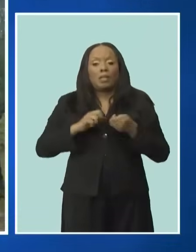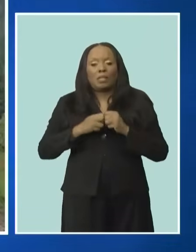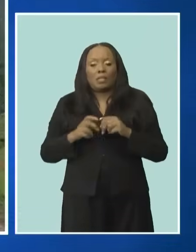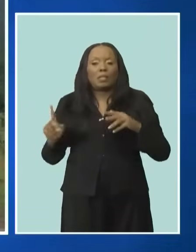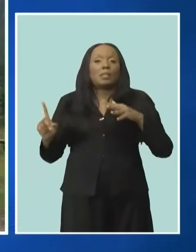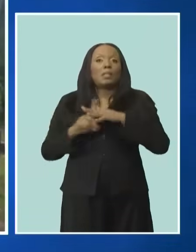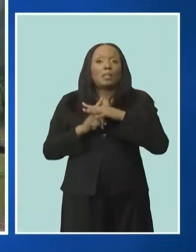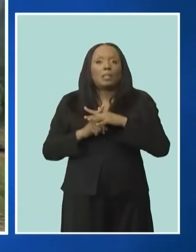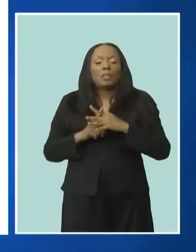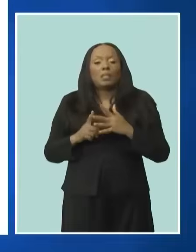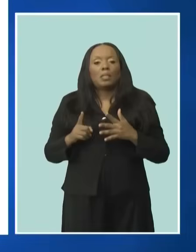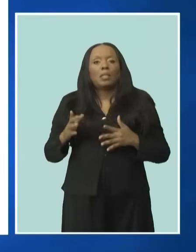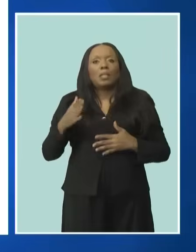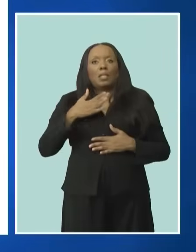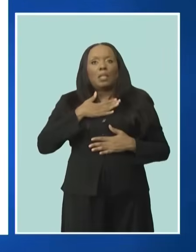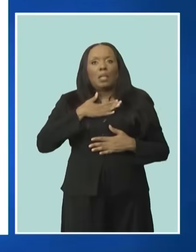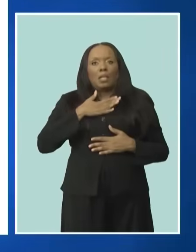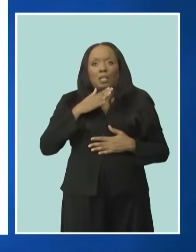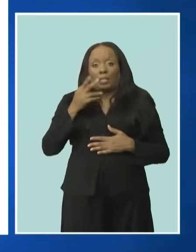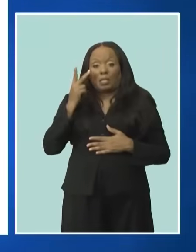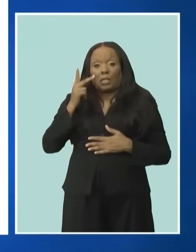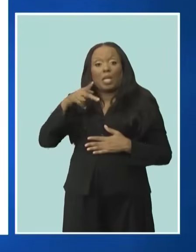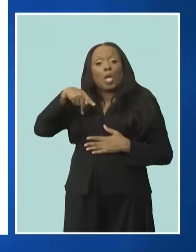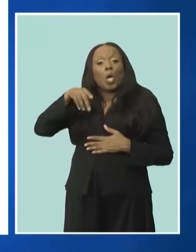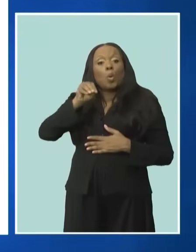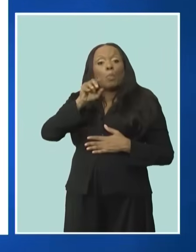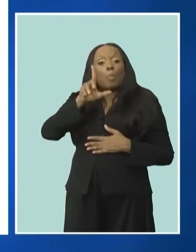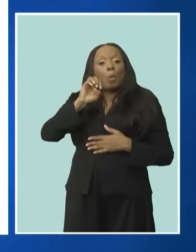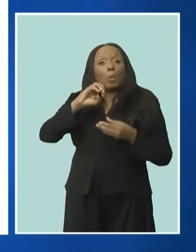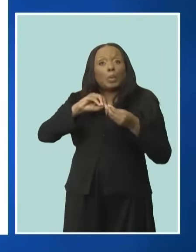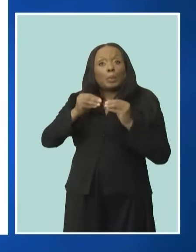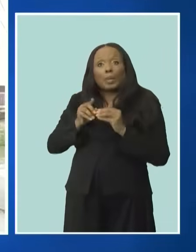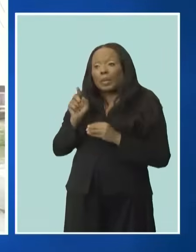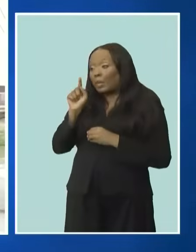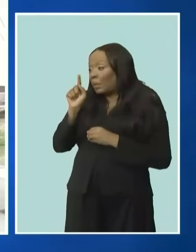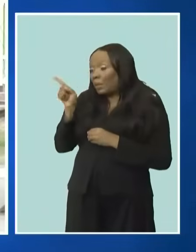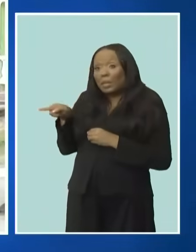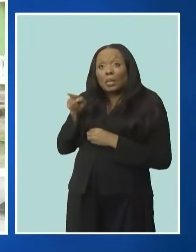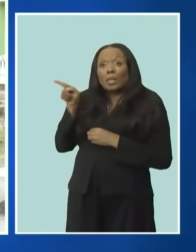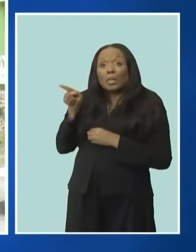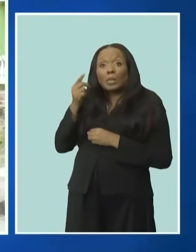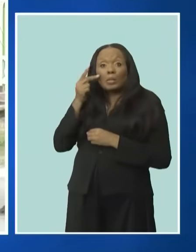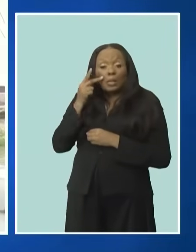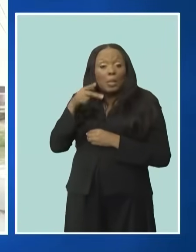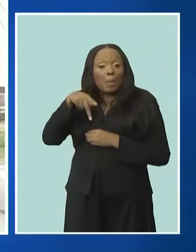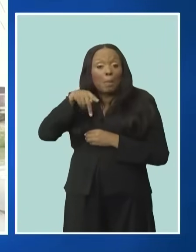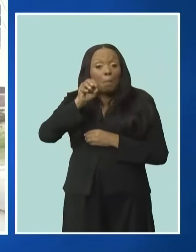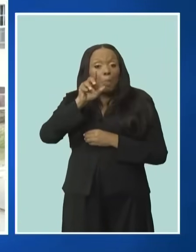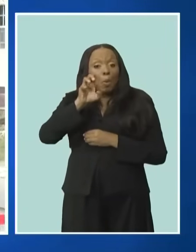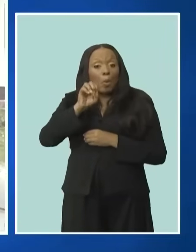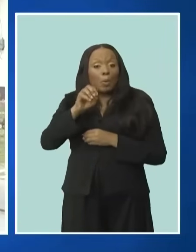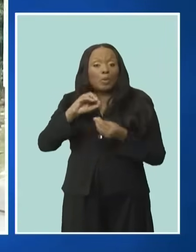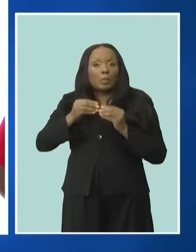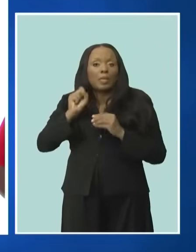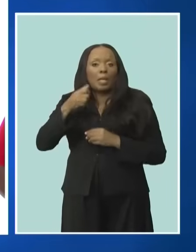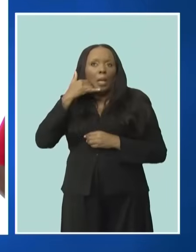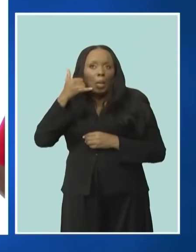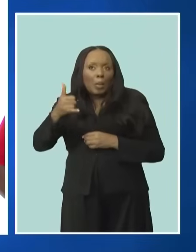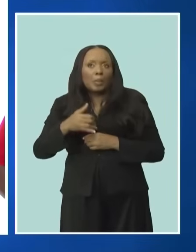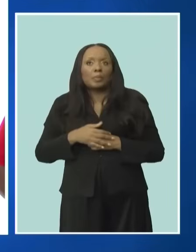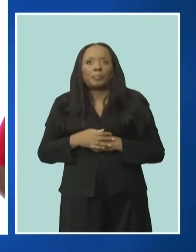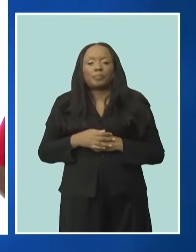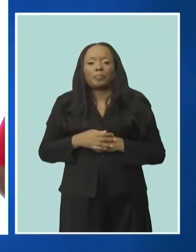is asked to record the pole number which is involved for crews to be able to reach them in a timely manner. There are a number of ways you